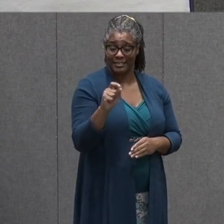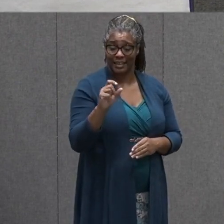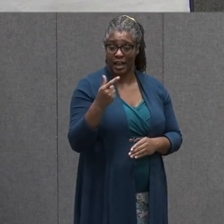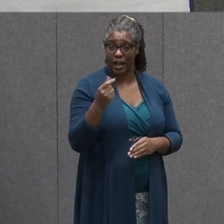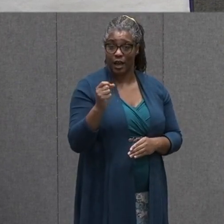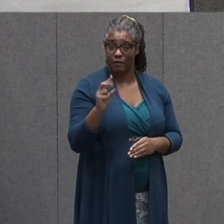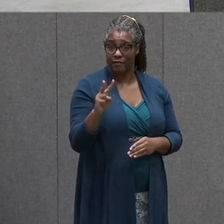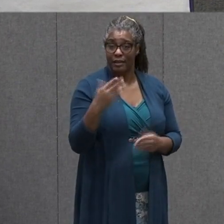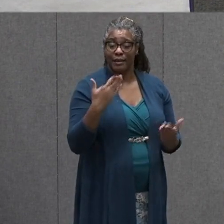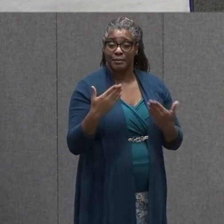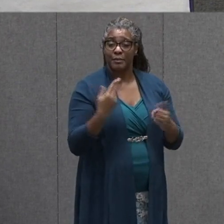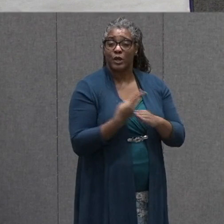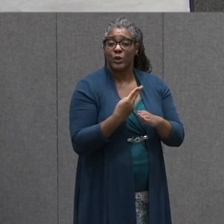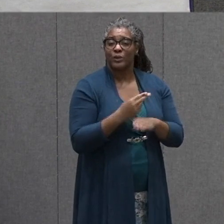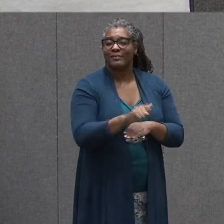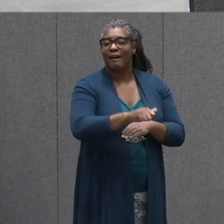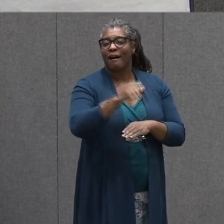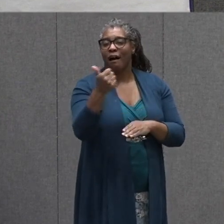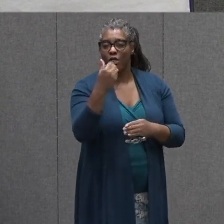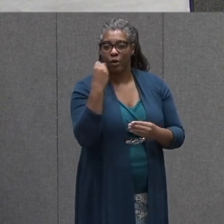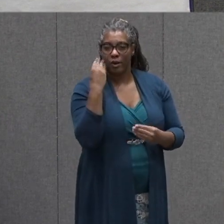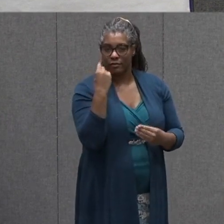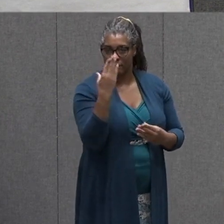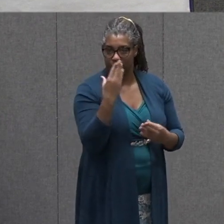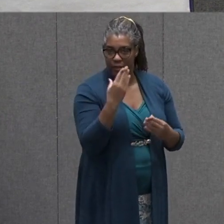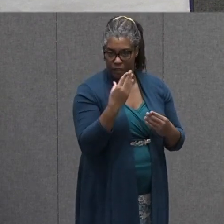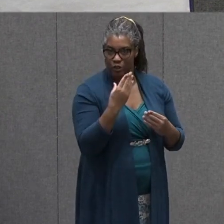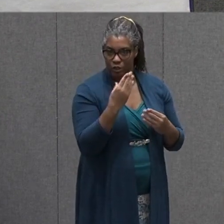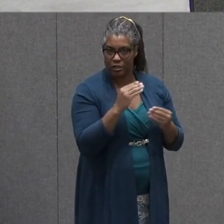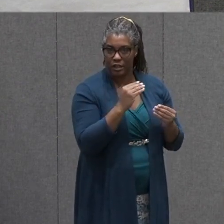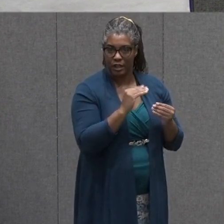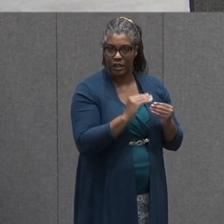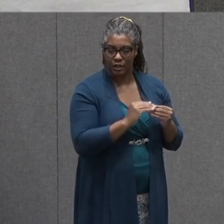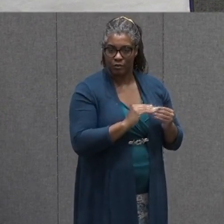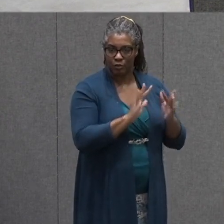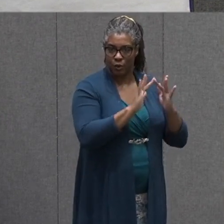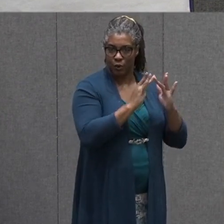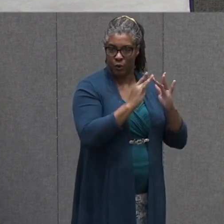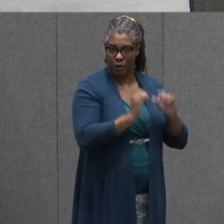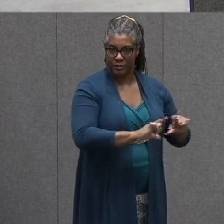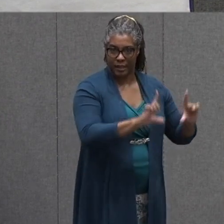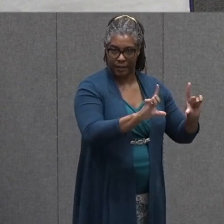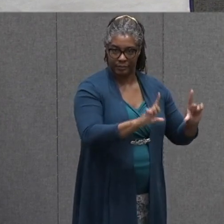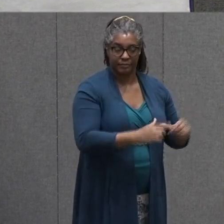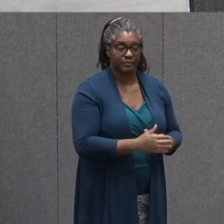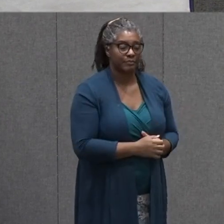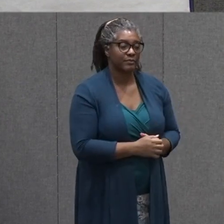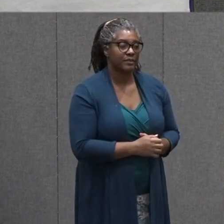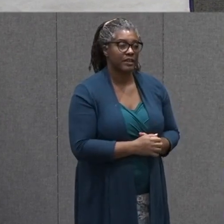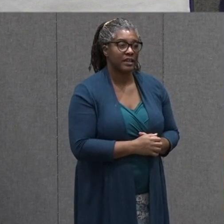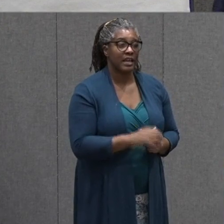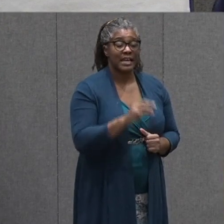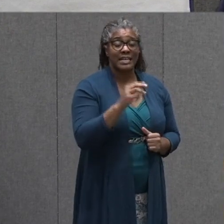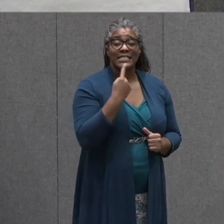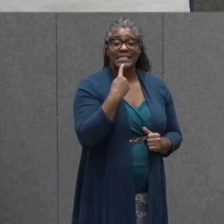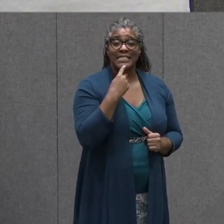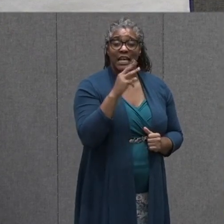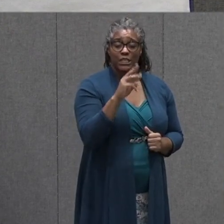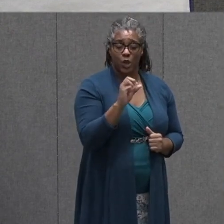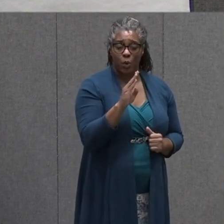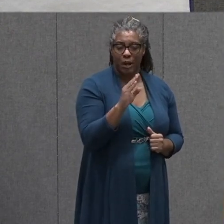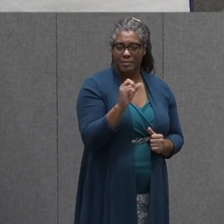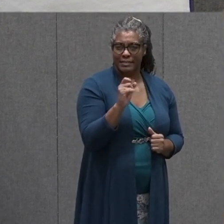summer? What do you love to do? I know you're on break right now, but you're also going to have a break in the summer, aren't you? Where